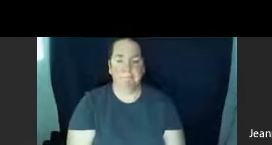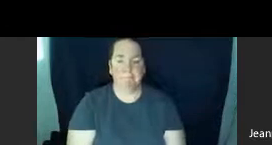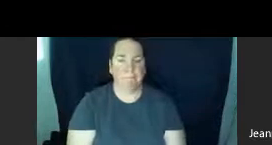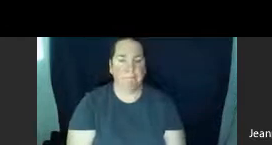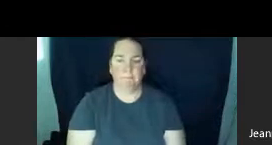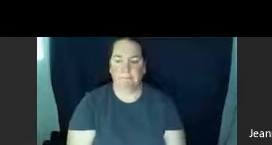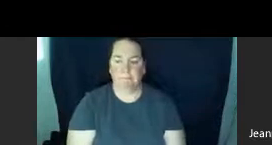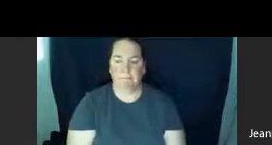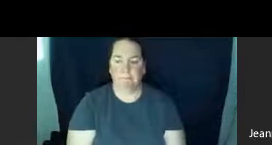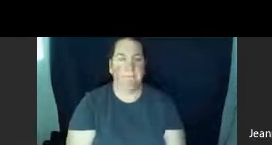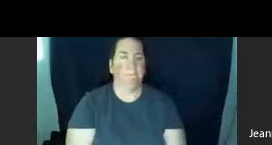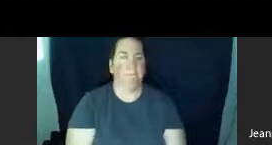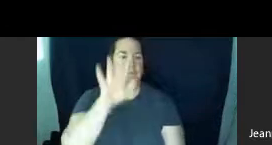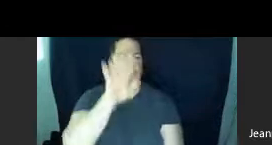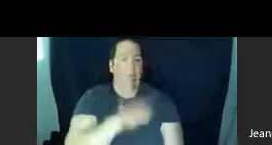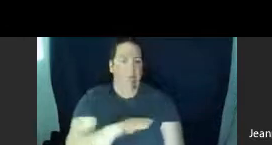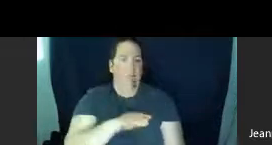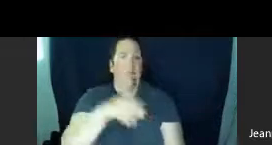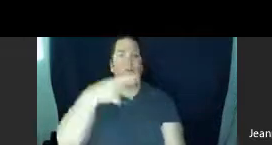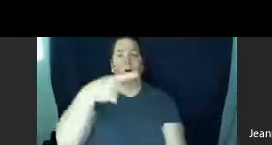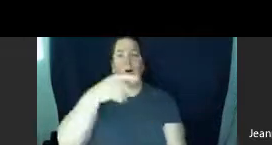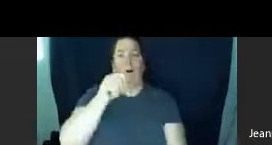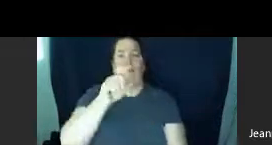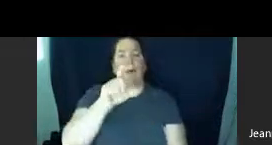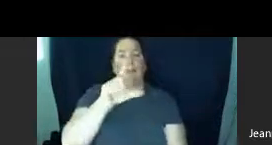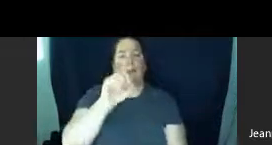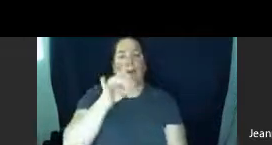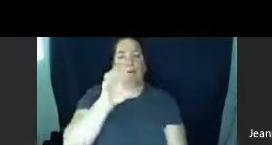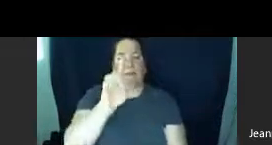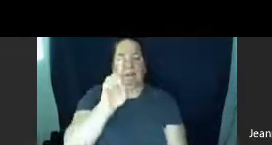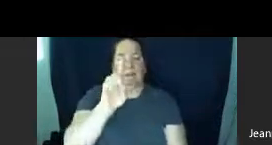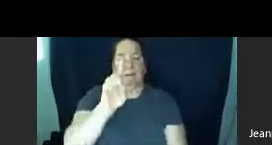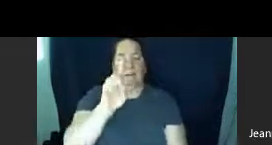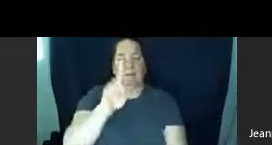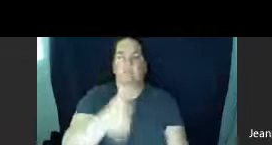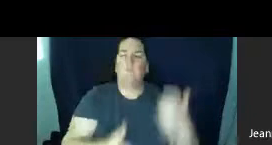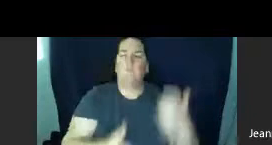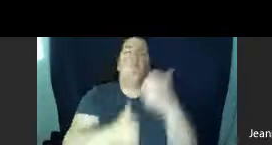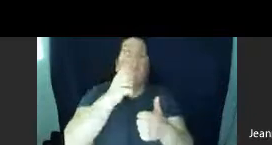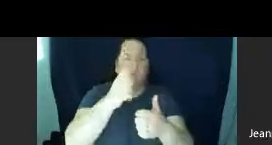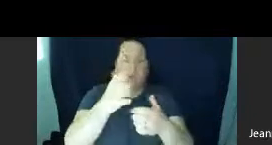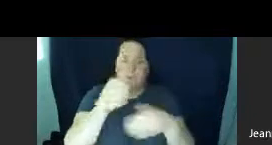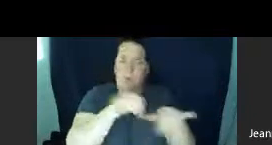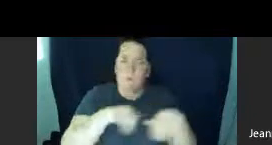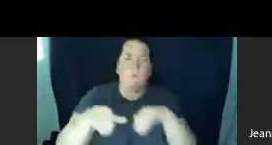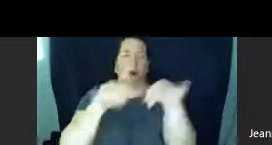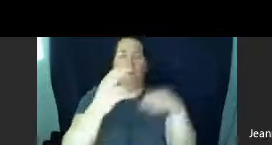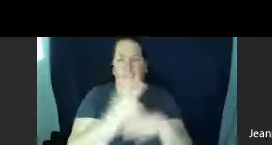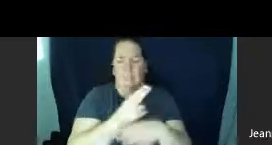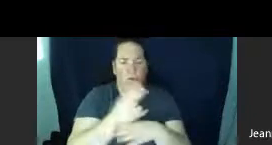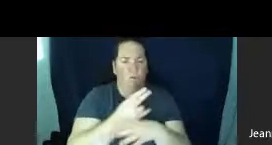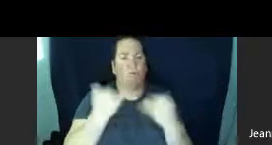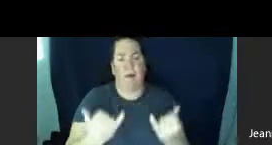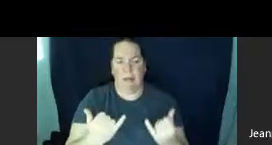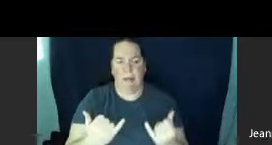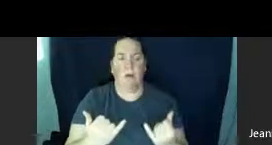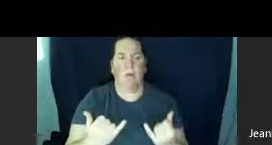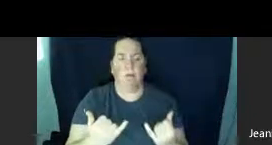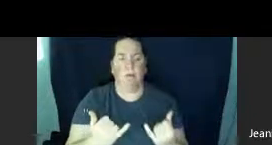So I'll start with Paxlovid, which is probably the most commonly used treatment right now. It is an